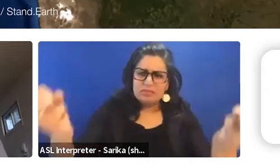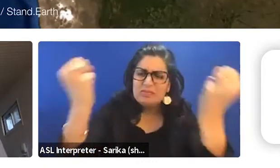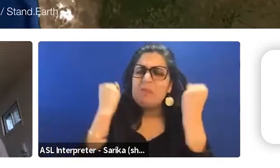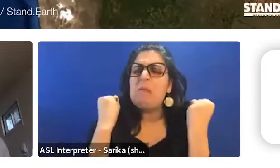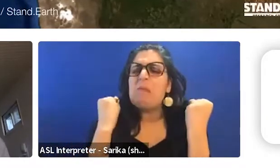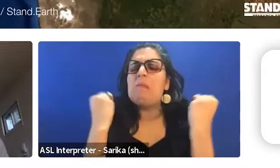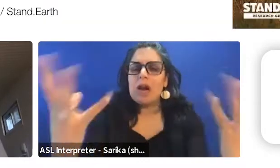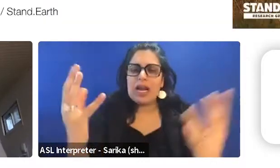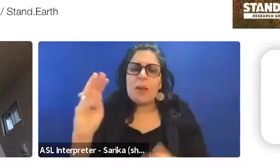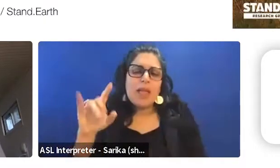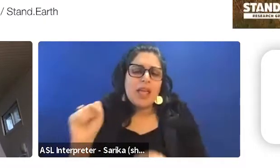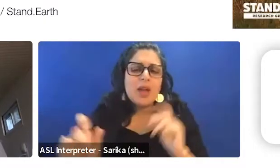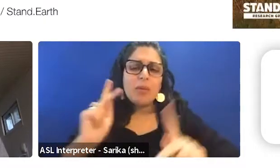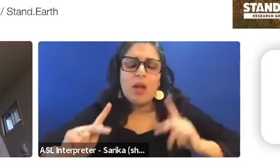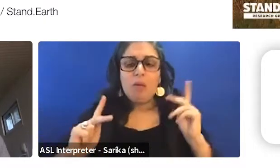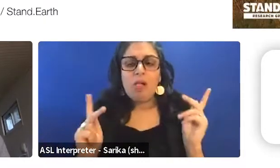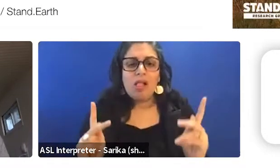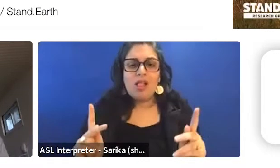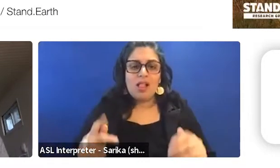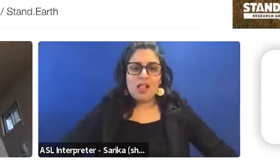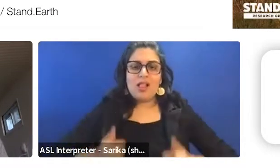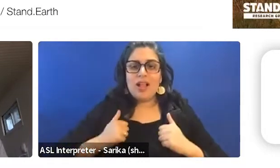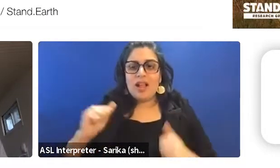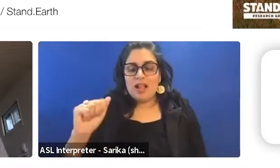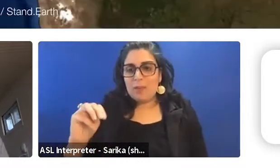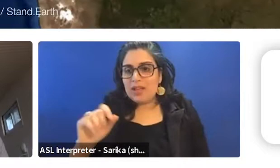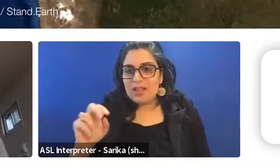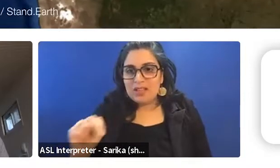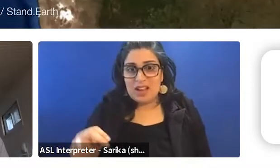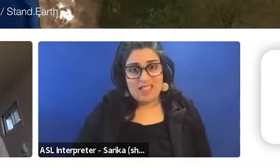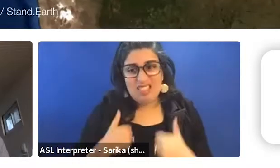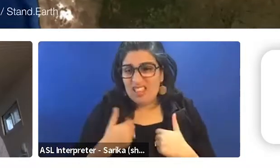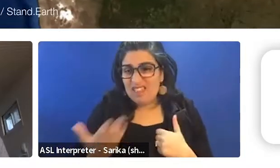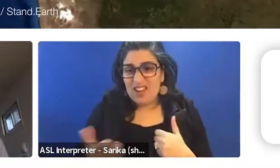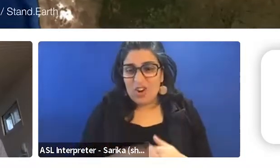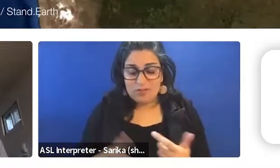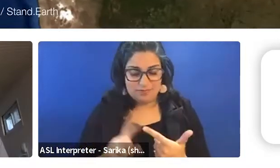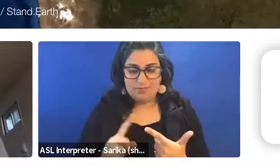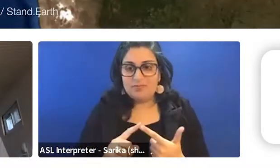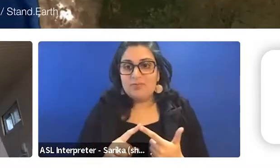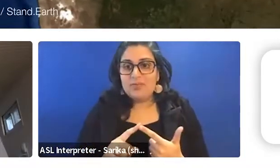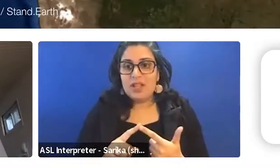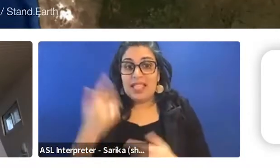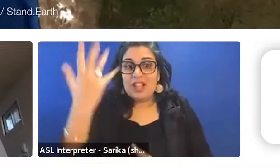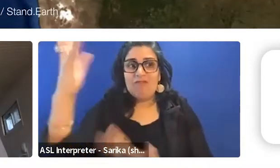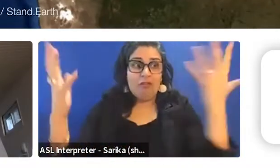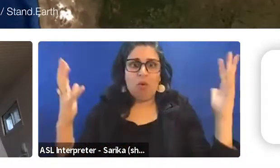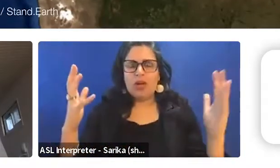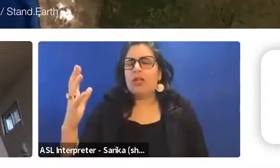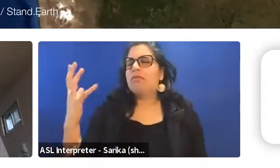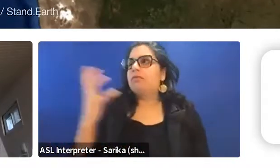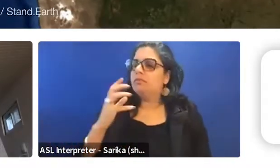them are indigenous peoples. A lot of them are just kind of like living there. Two is that the forest is a miracle, right? The